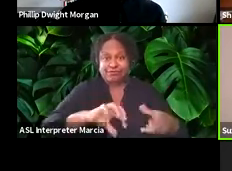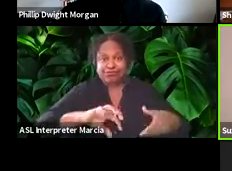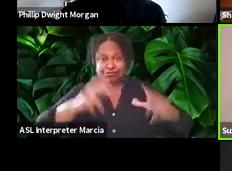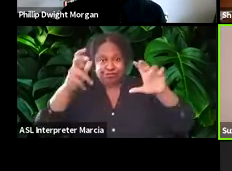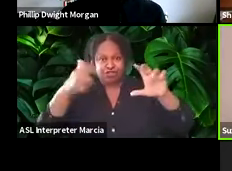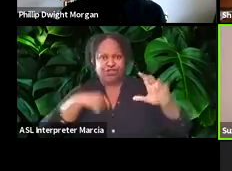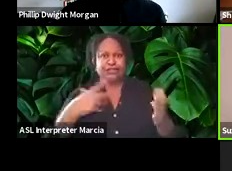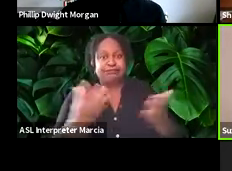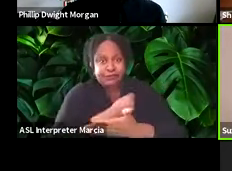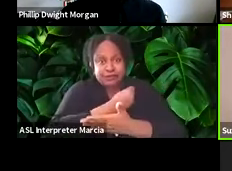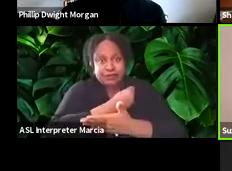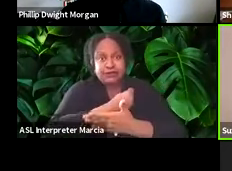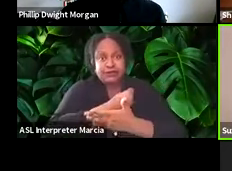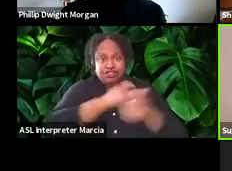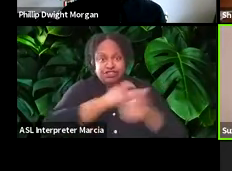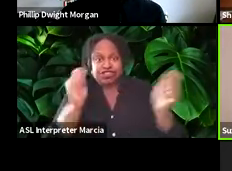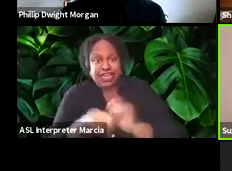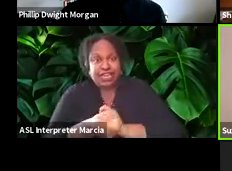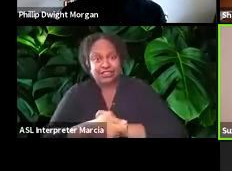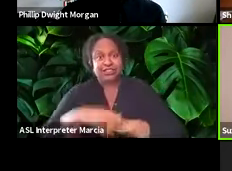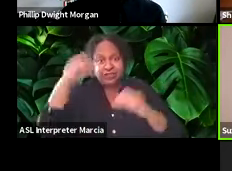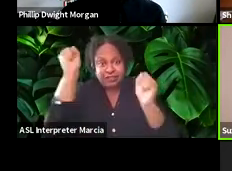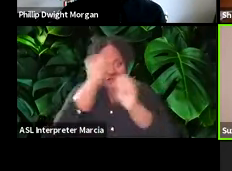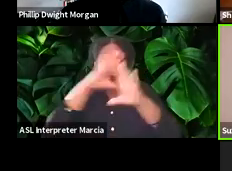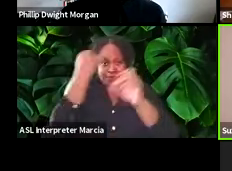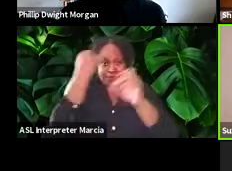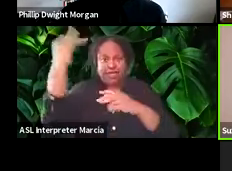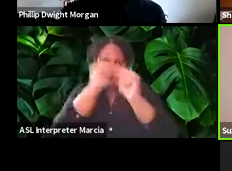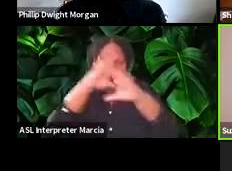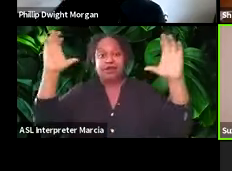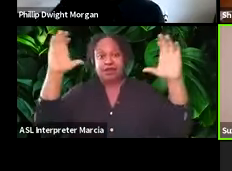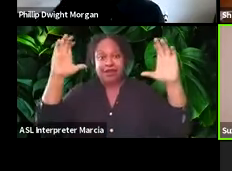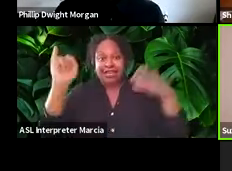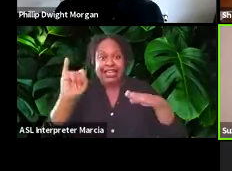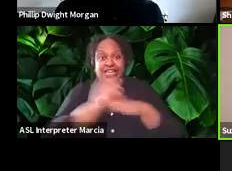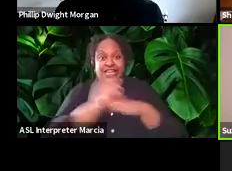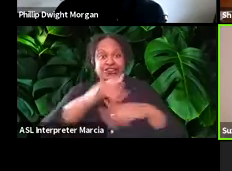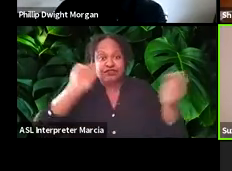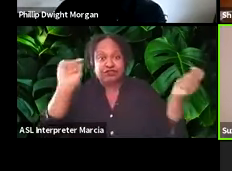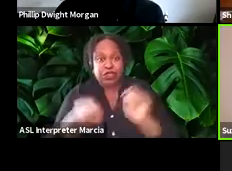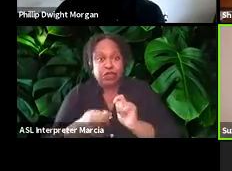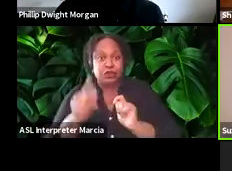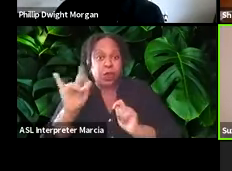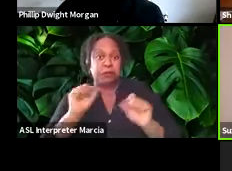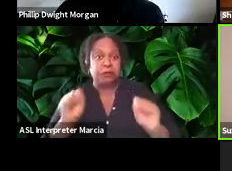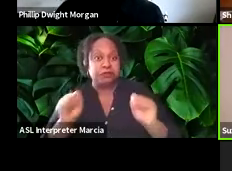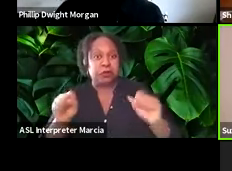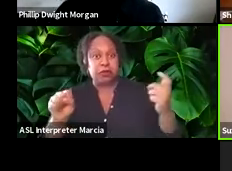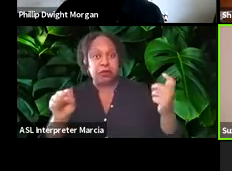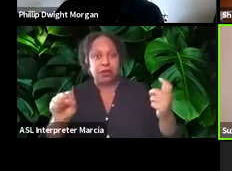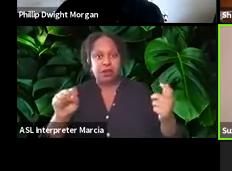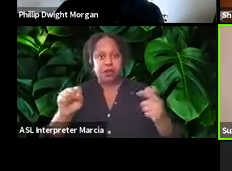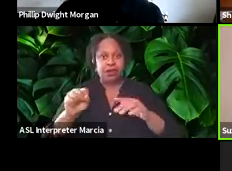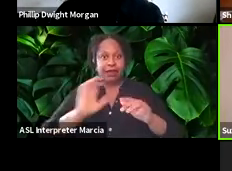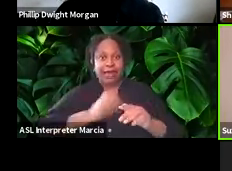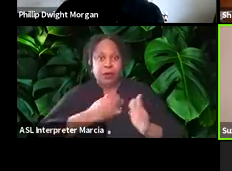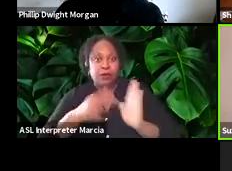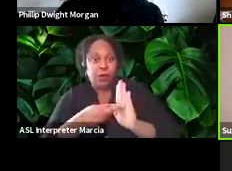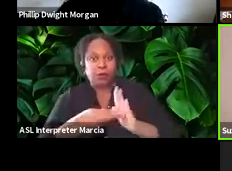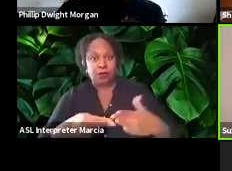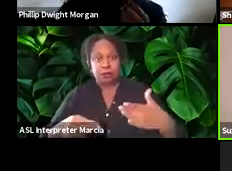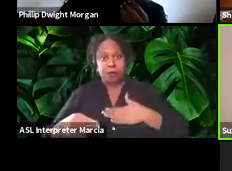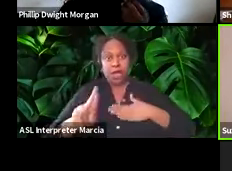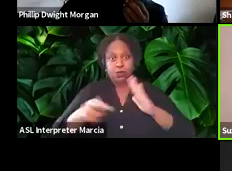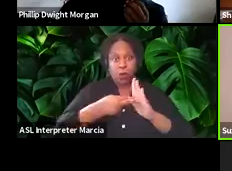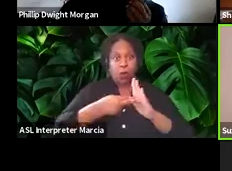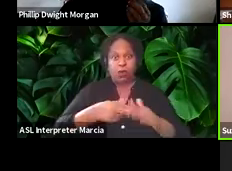envision, reimagine what this industry could look like, what our roles are, what my role is. I just